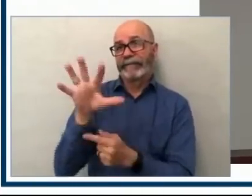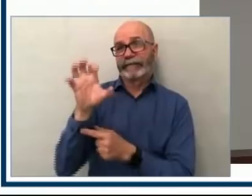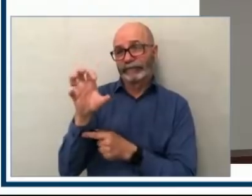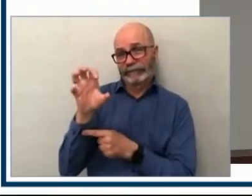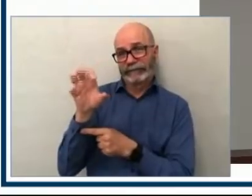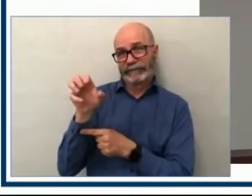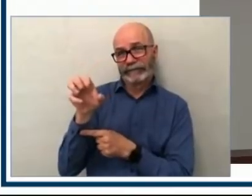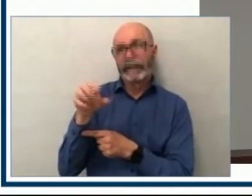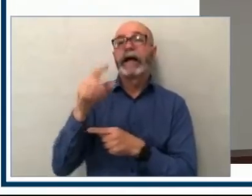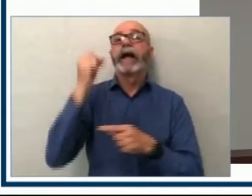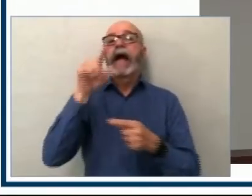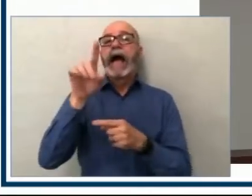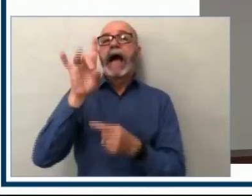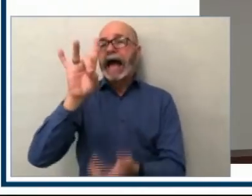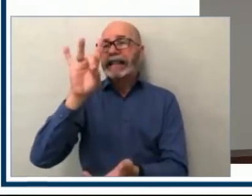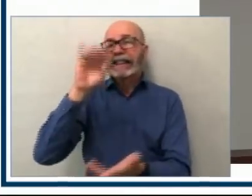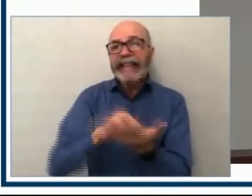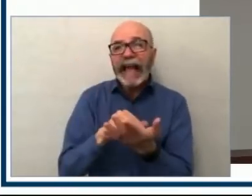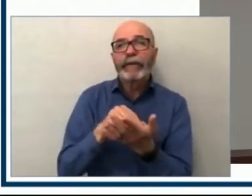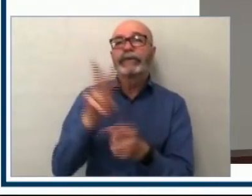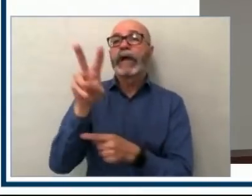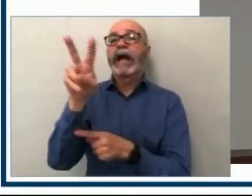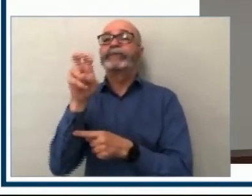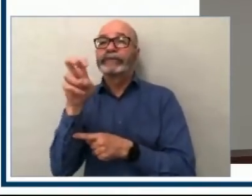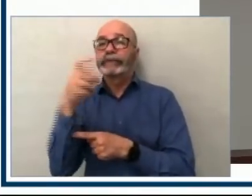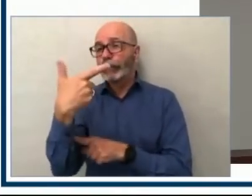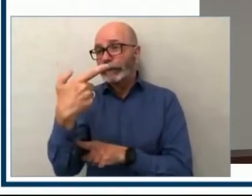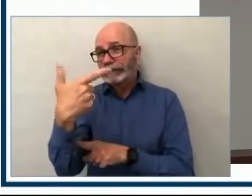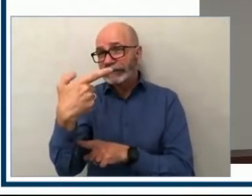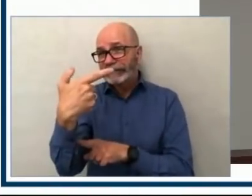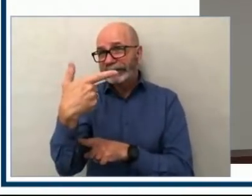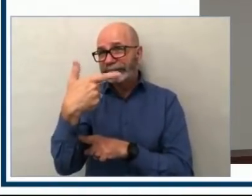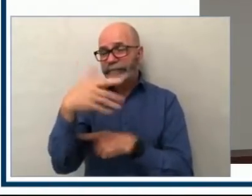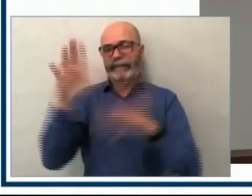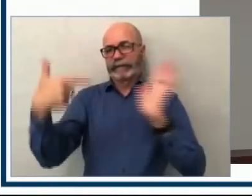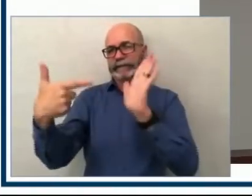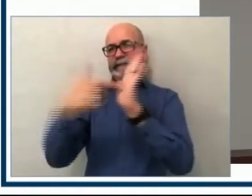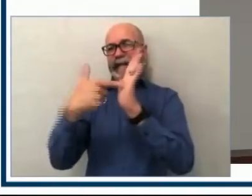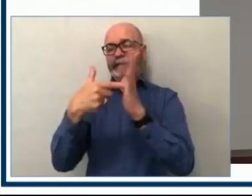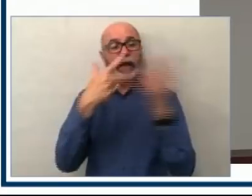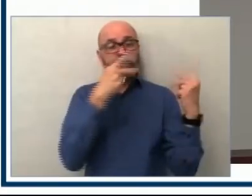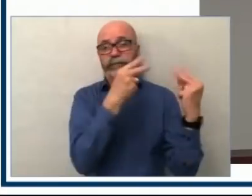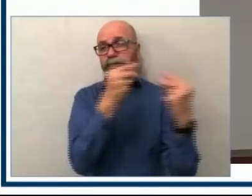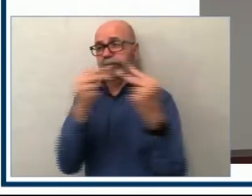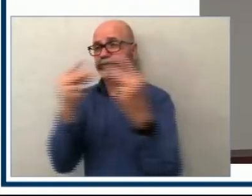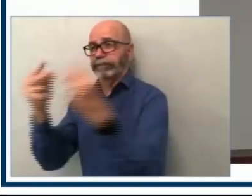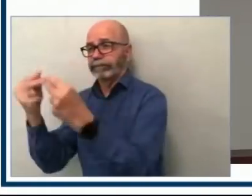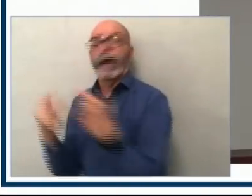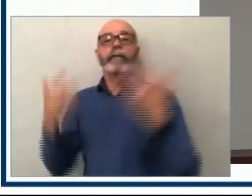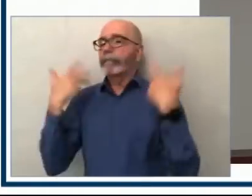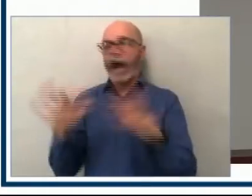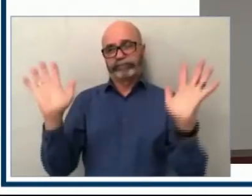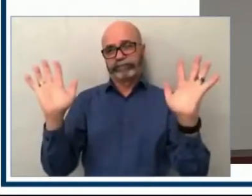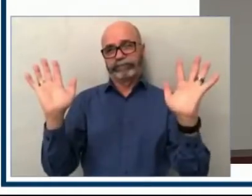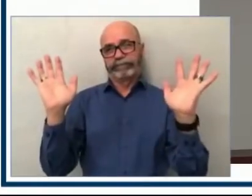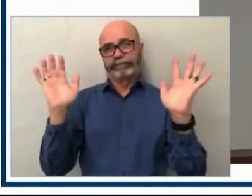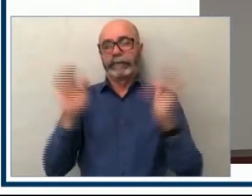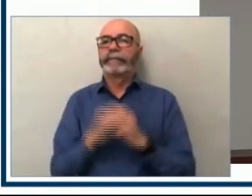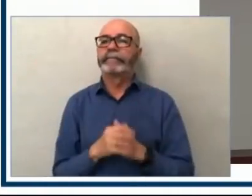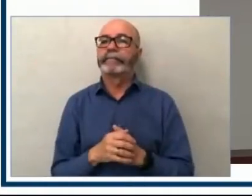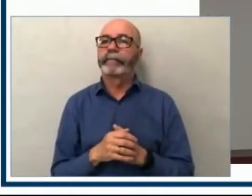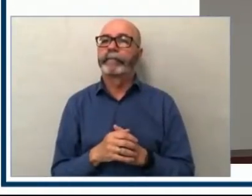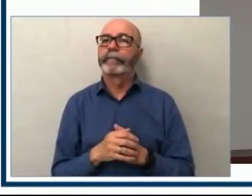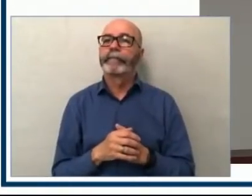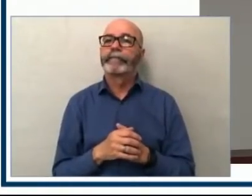8,221 Nova Scotians have received their second dose and can be now considered fully immune. The remaining vaccine will